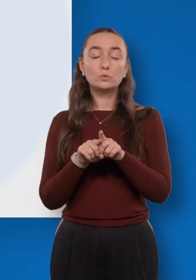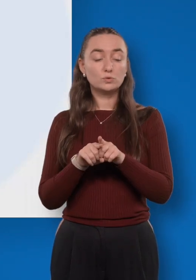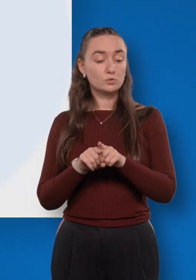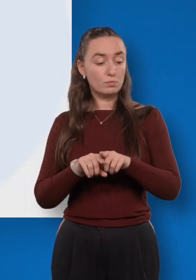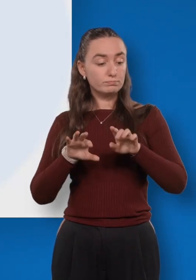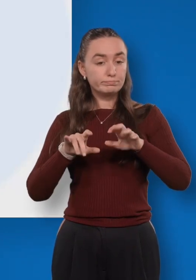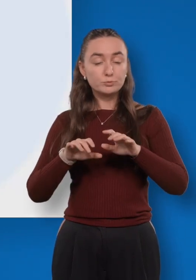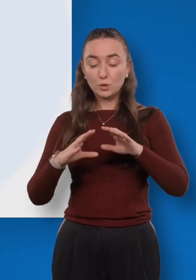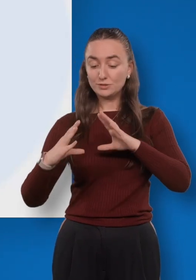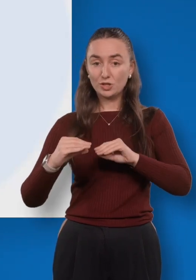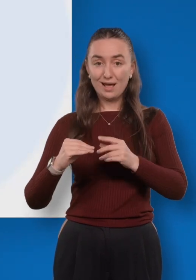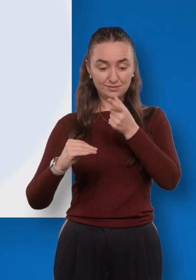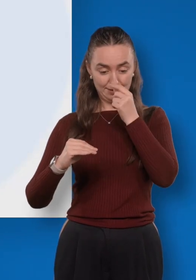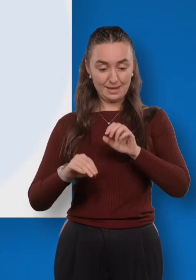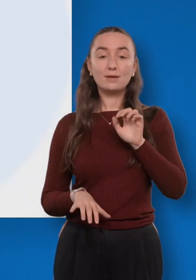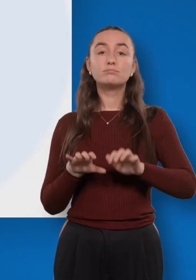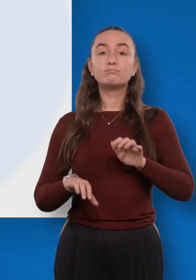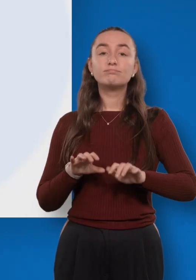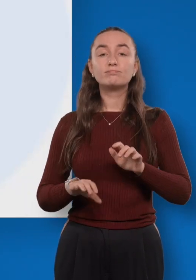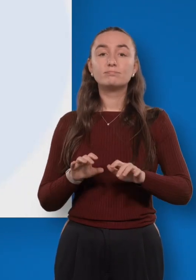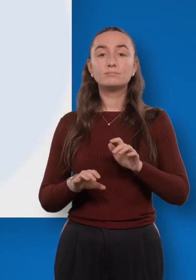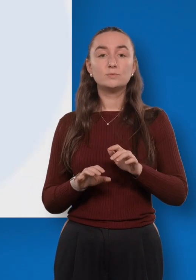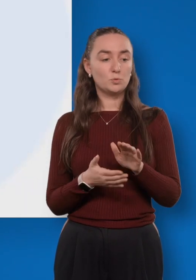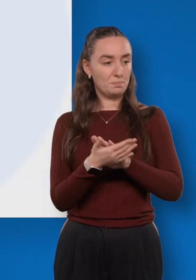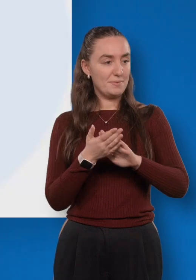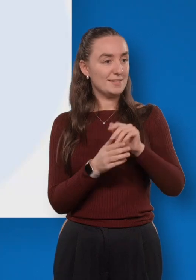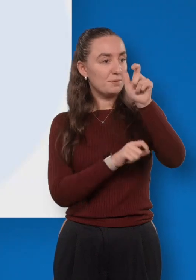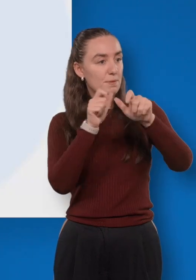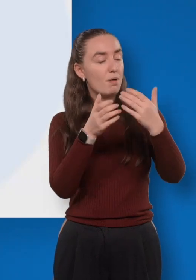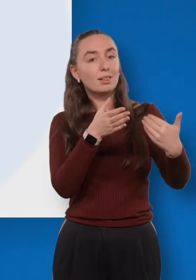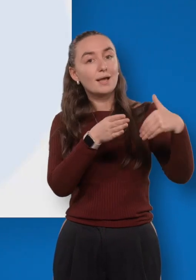so there'll be opportunity for the attendees to